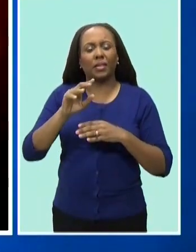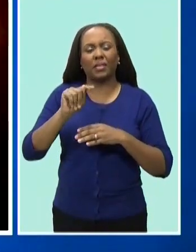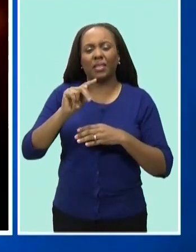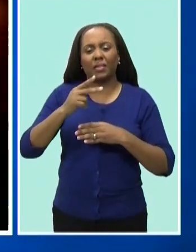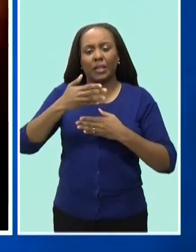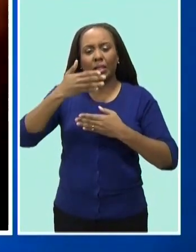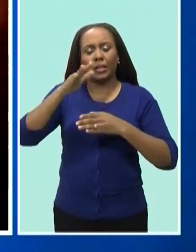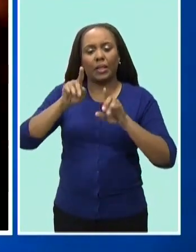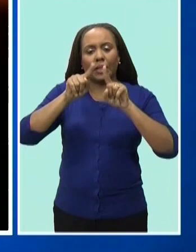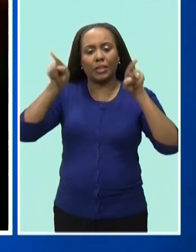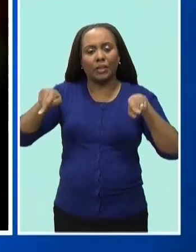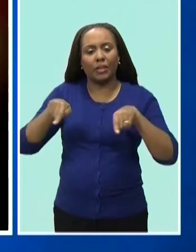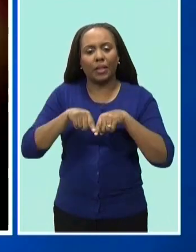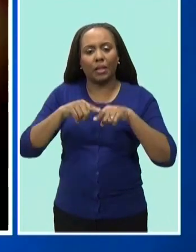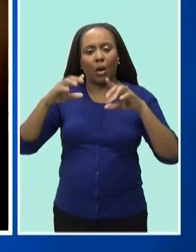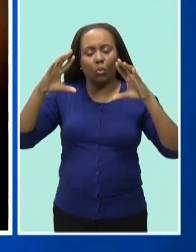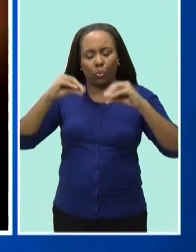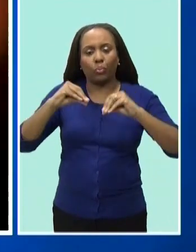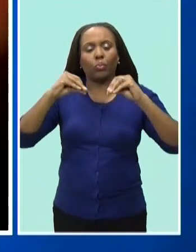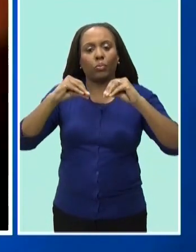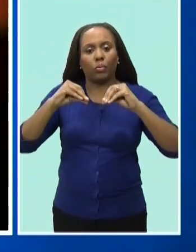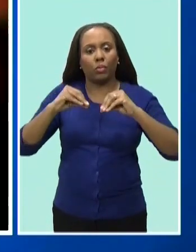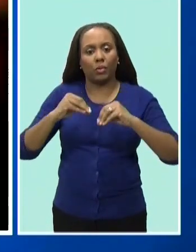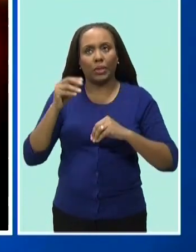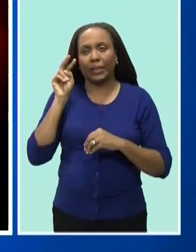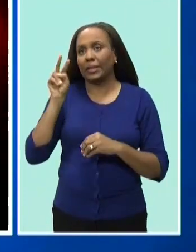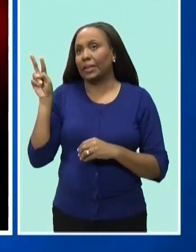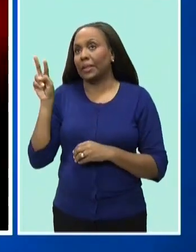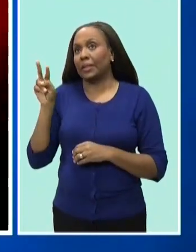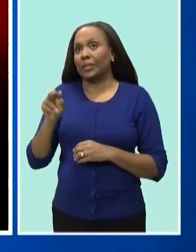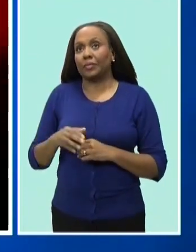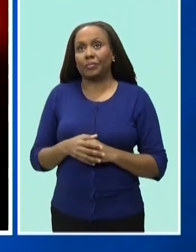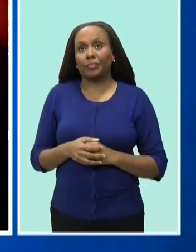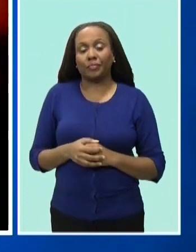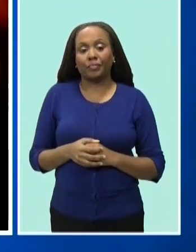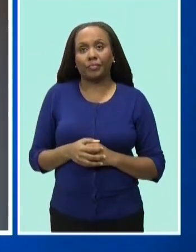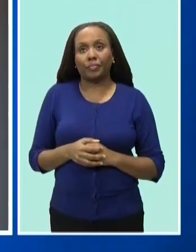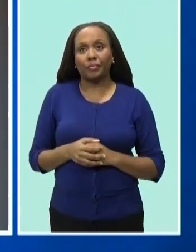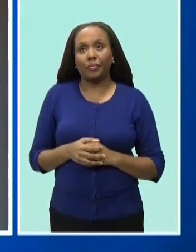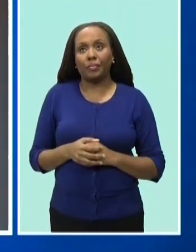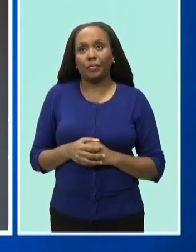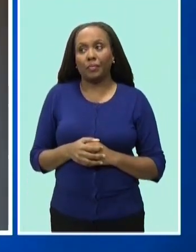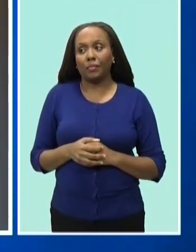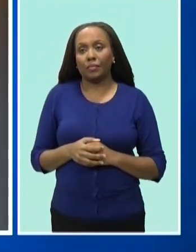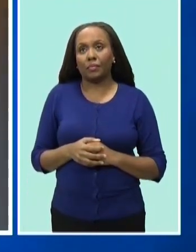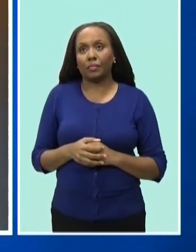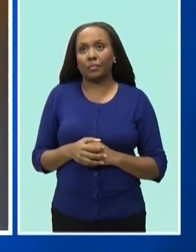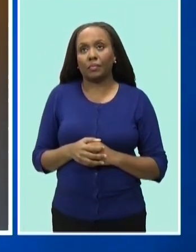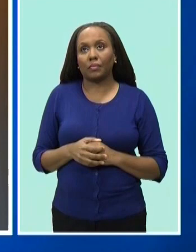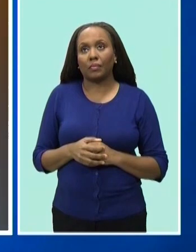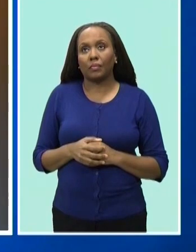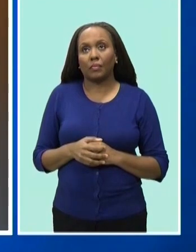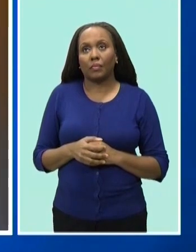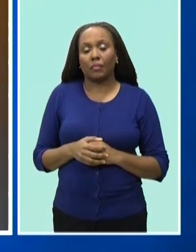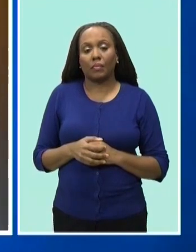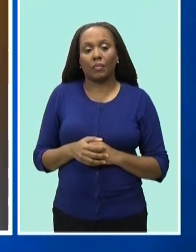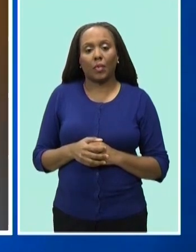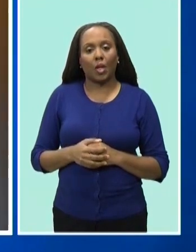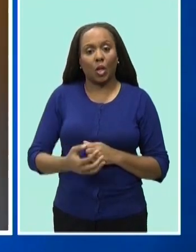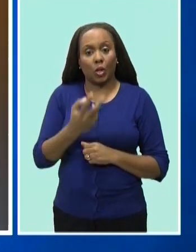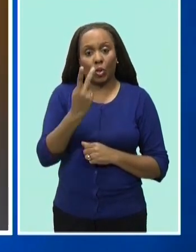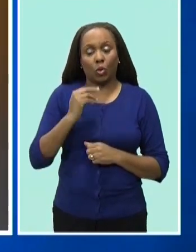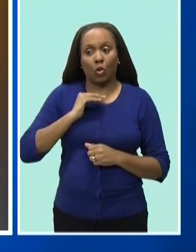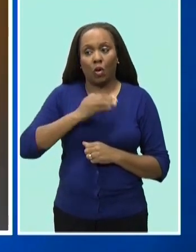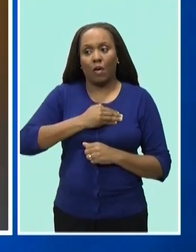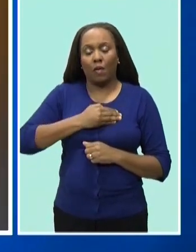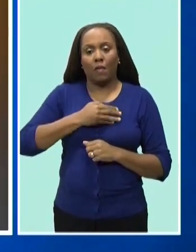in the cockpit blanked out mid-flight. Take a look. We lost 2 of our screens.